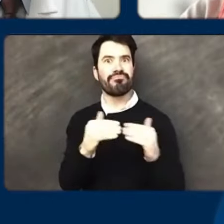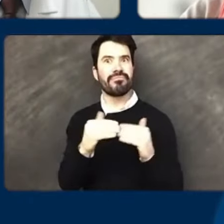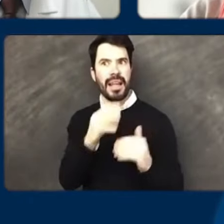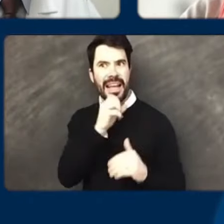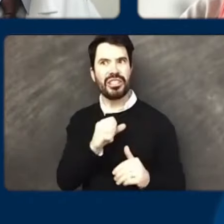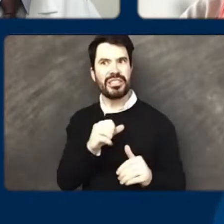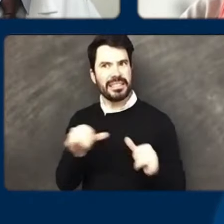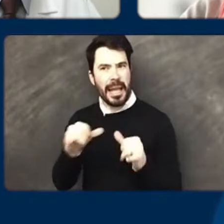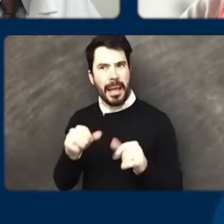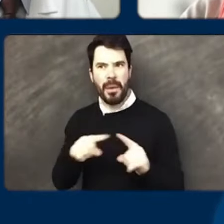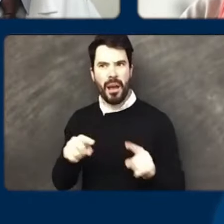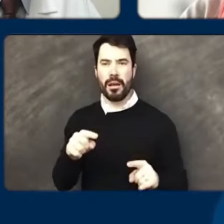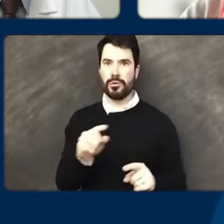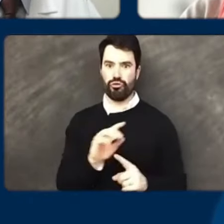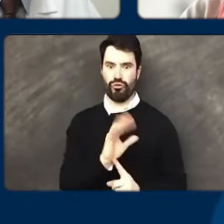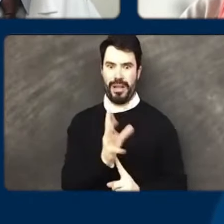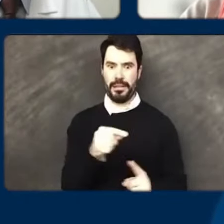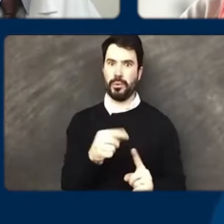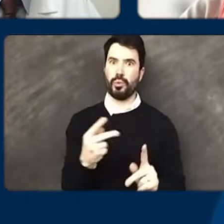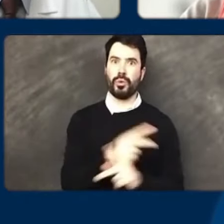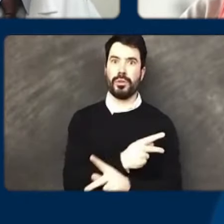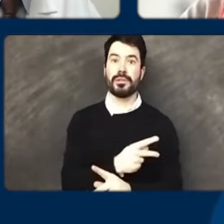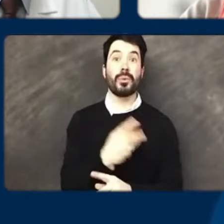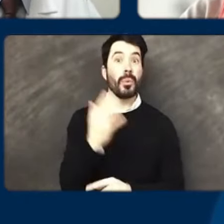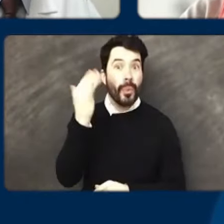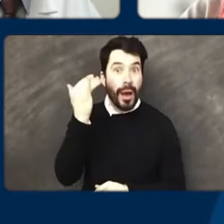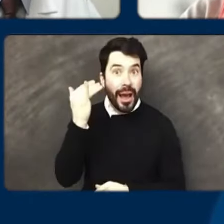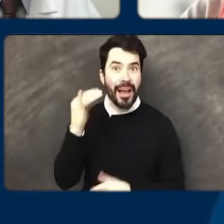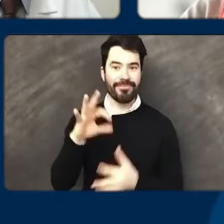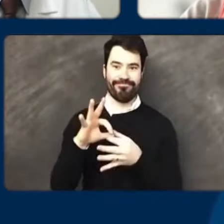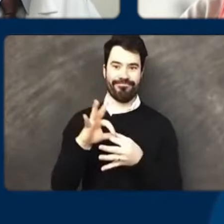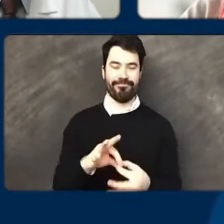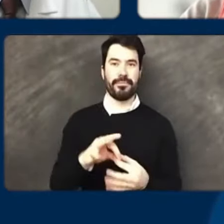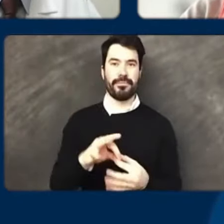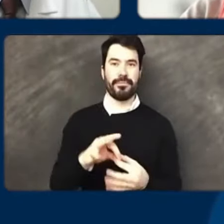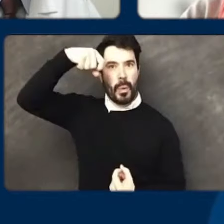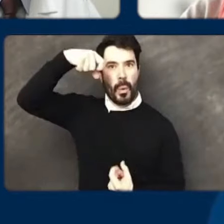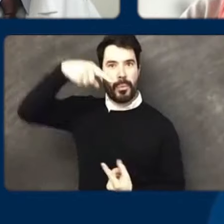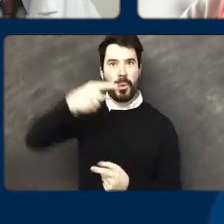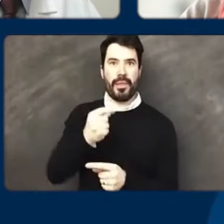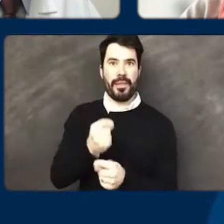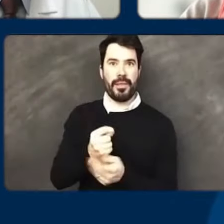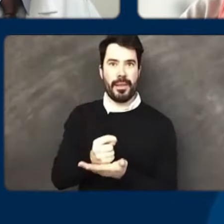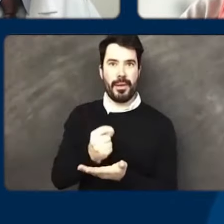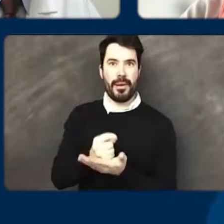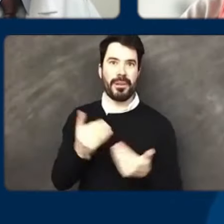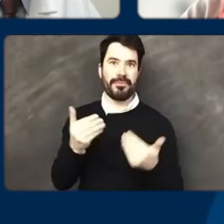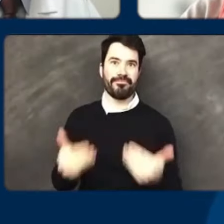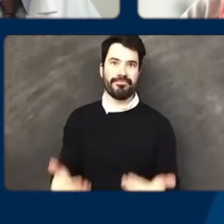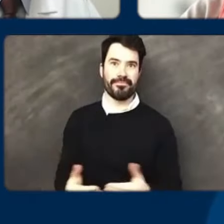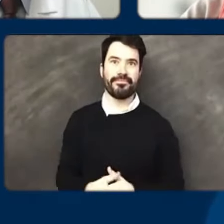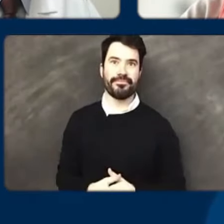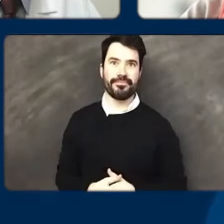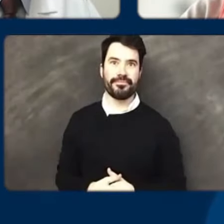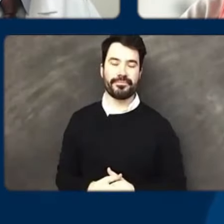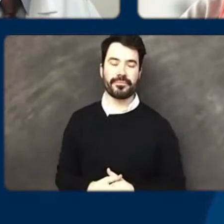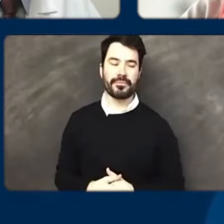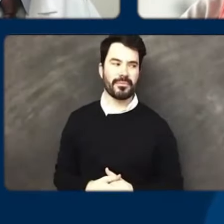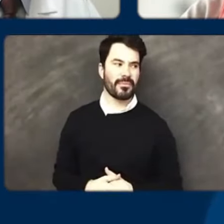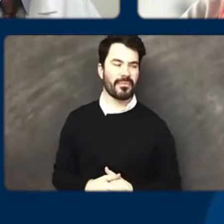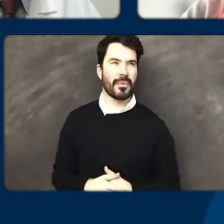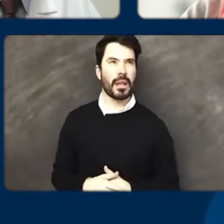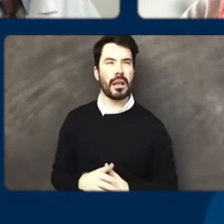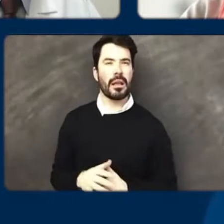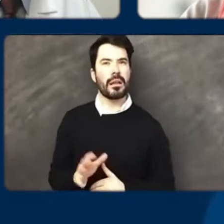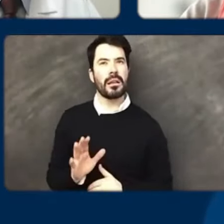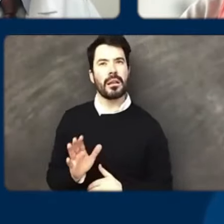life, primarily related to long-term hormone therapy. So I think not that we would, try